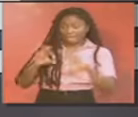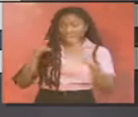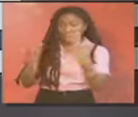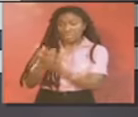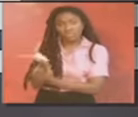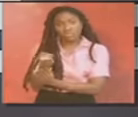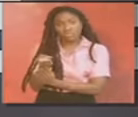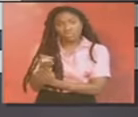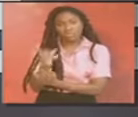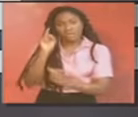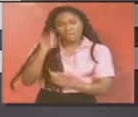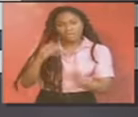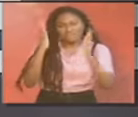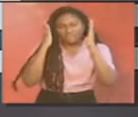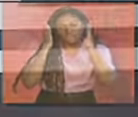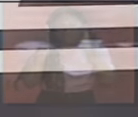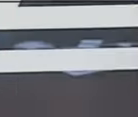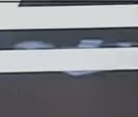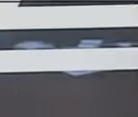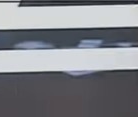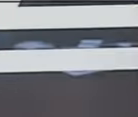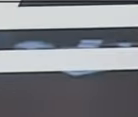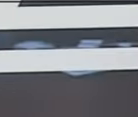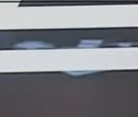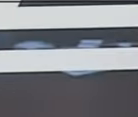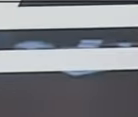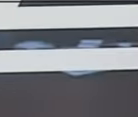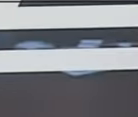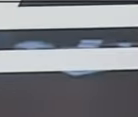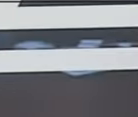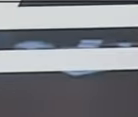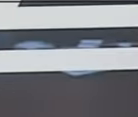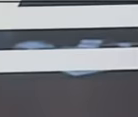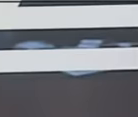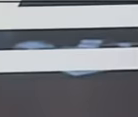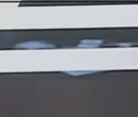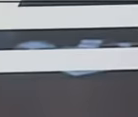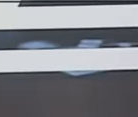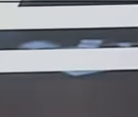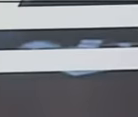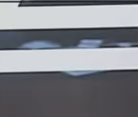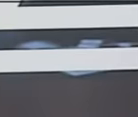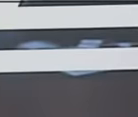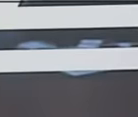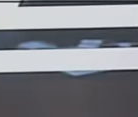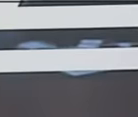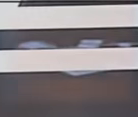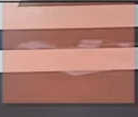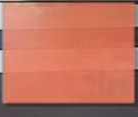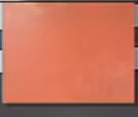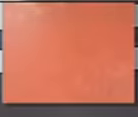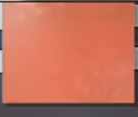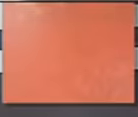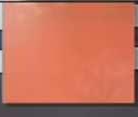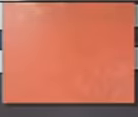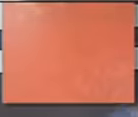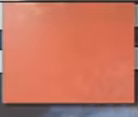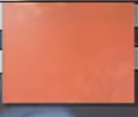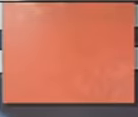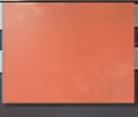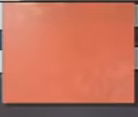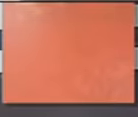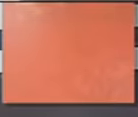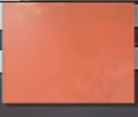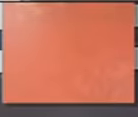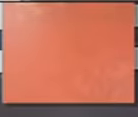the focus and remain guarded, guided by the protocols, and vigilant. I do thank you for the